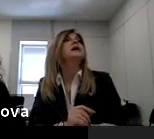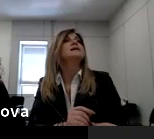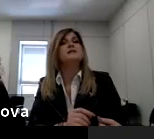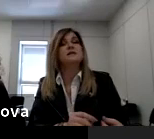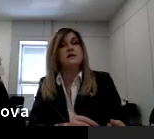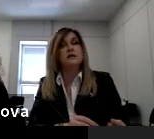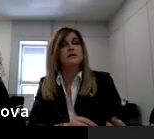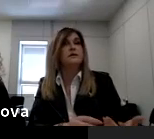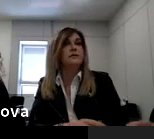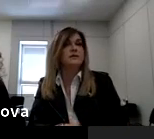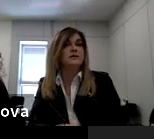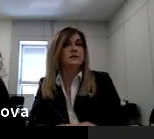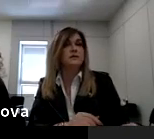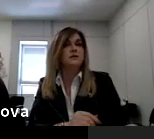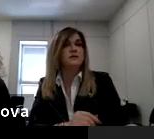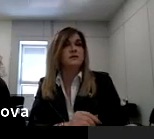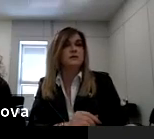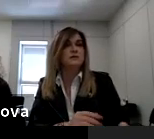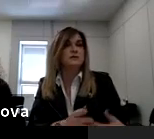certification, CE, the